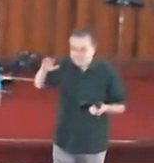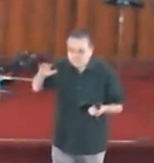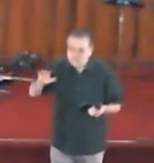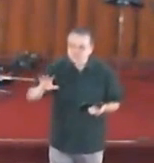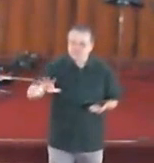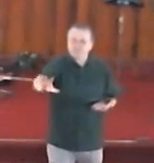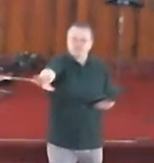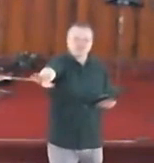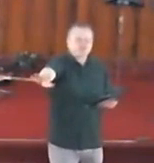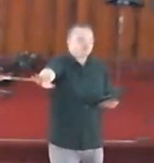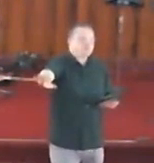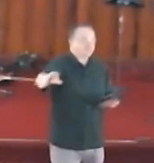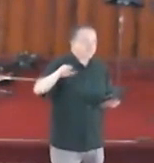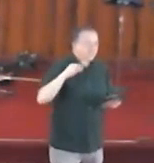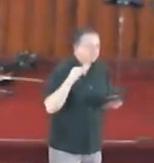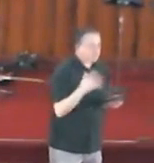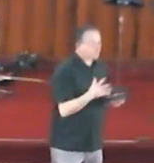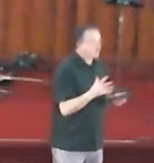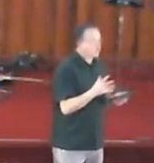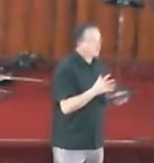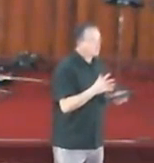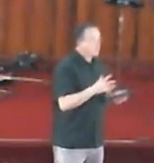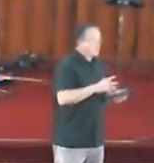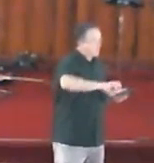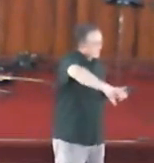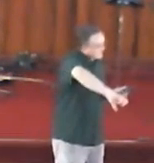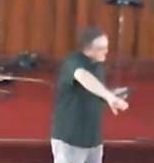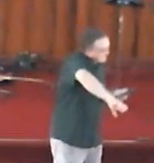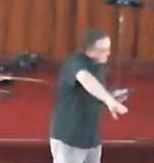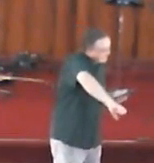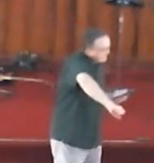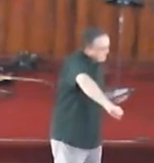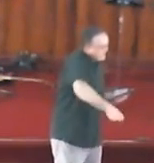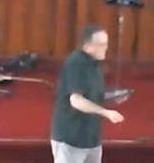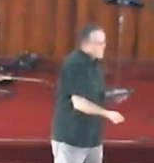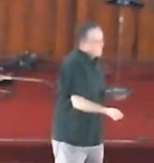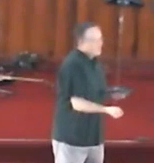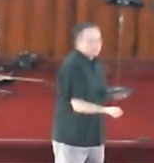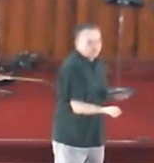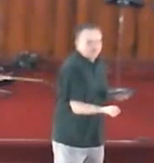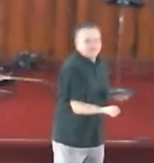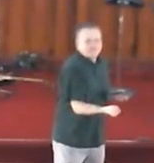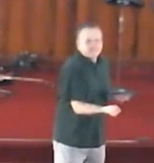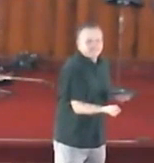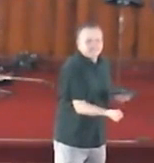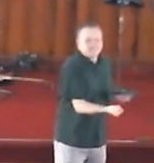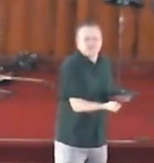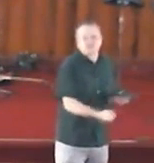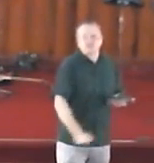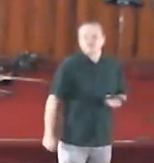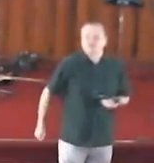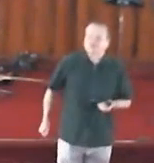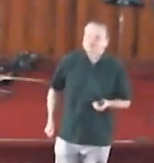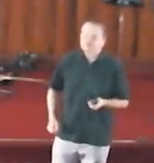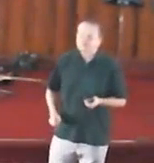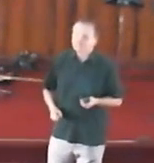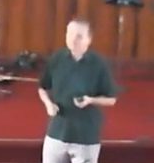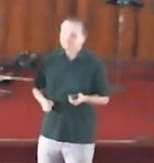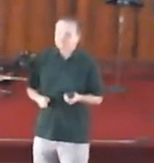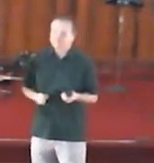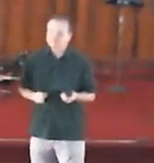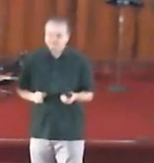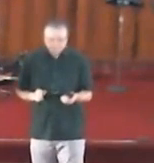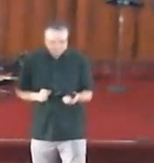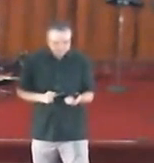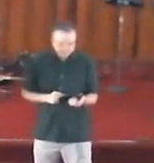que el Espíritu Santo fluya en personas, la gente tiene cerrada la llave porque tiene temor. Sometimes